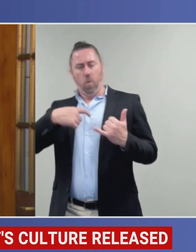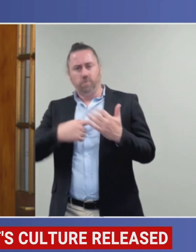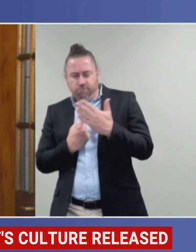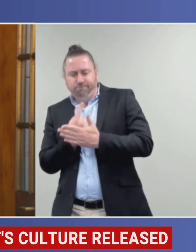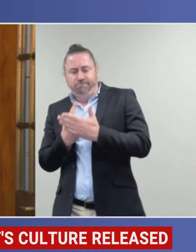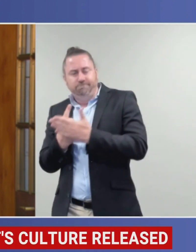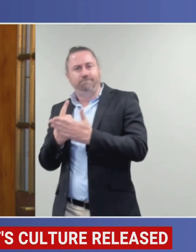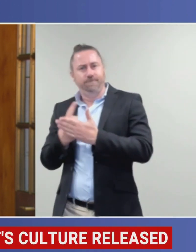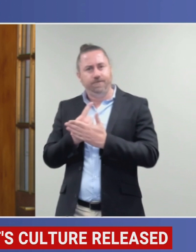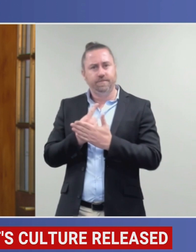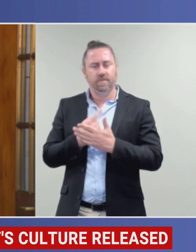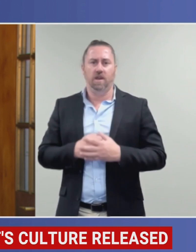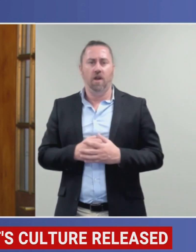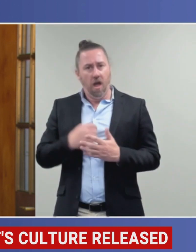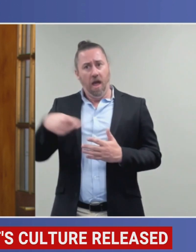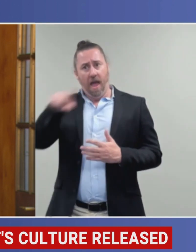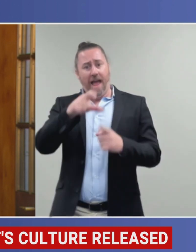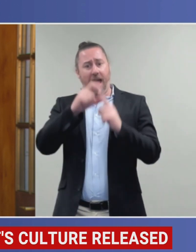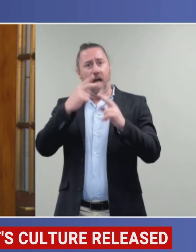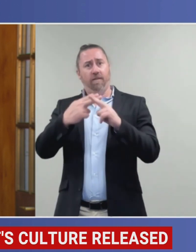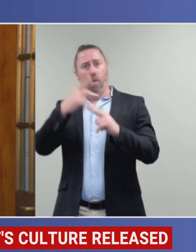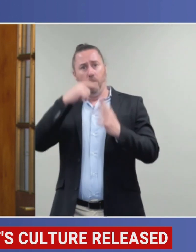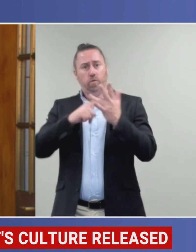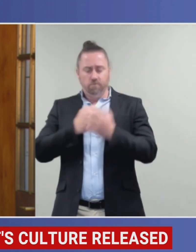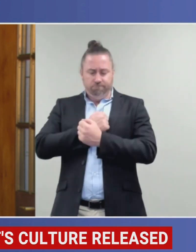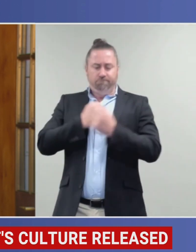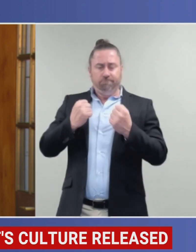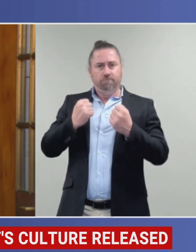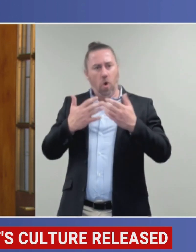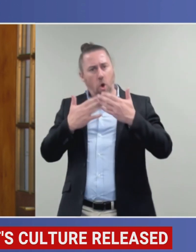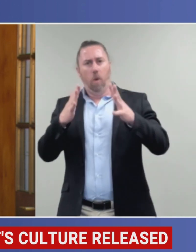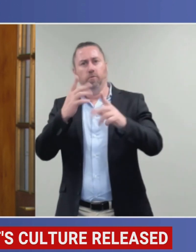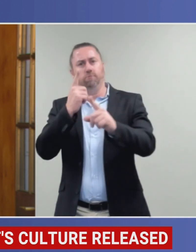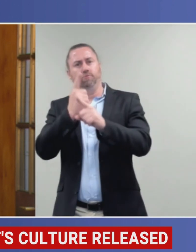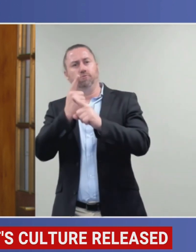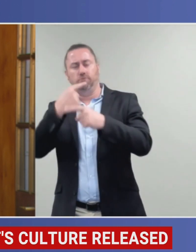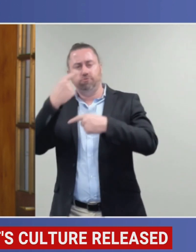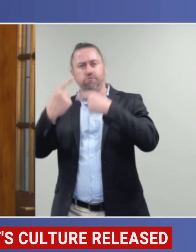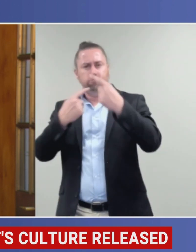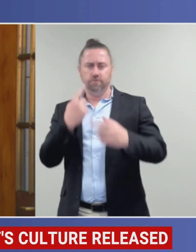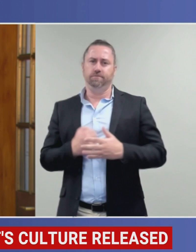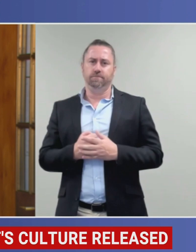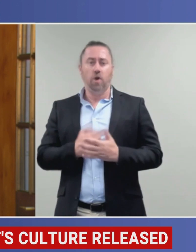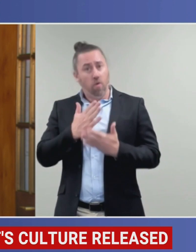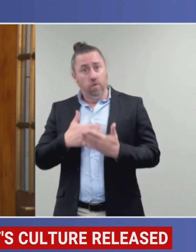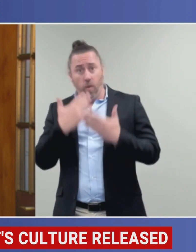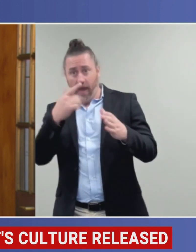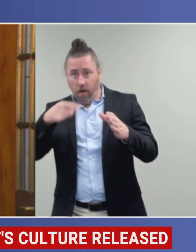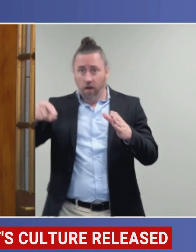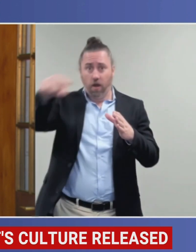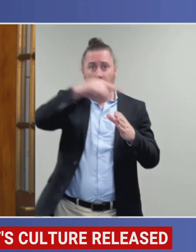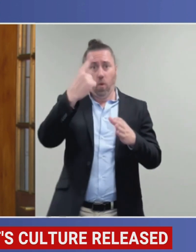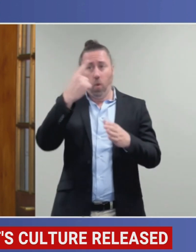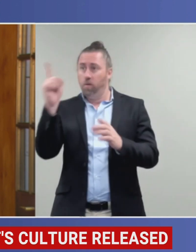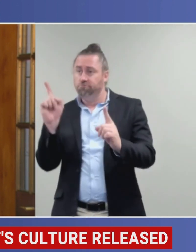a very vulnerable issue for people, understandably. I also want to thank all of those who have participated so